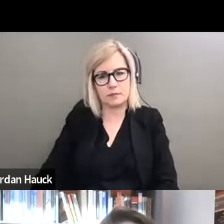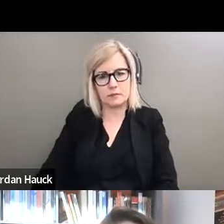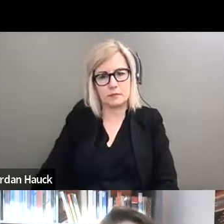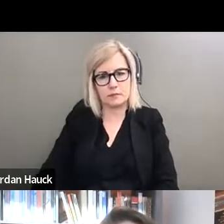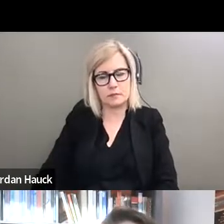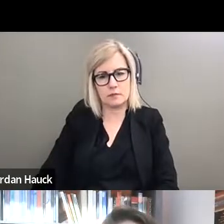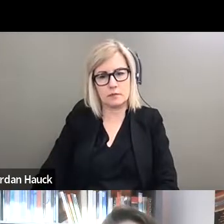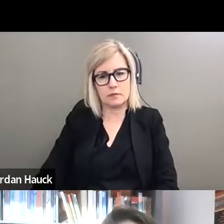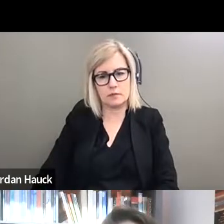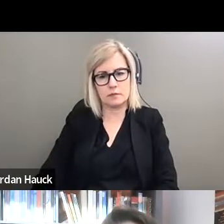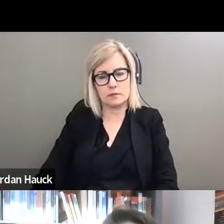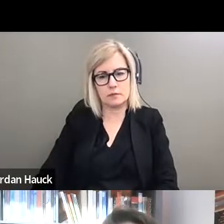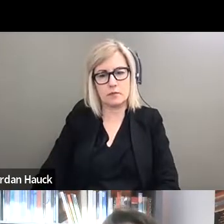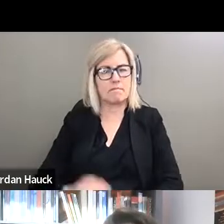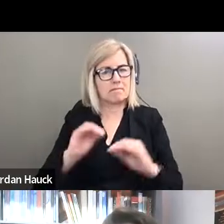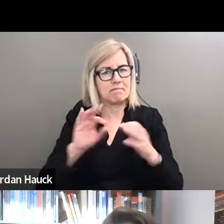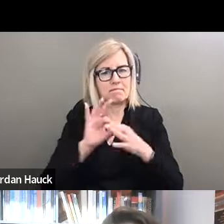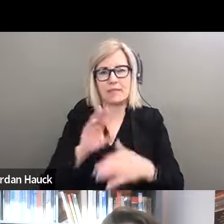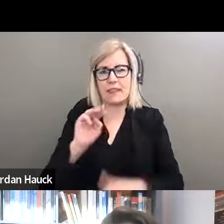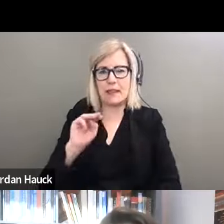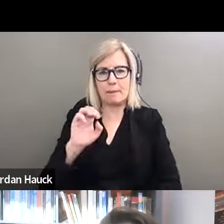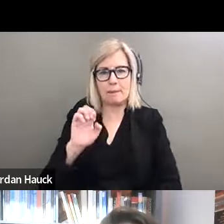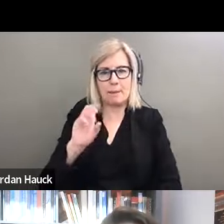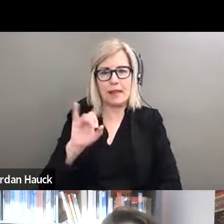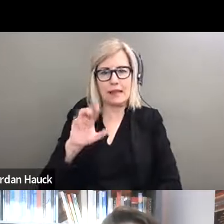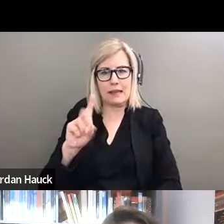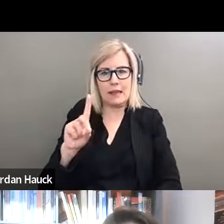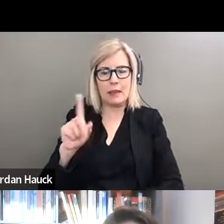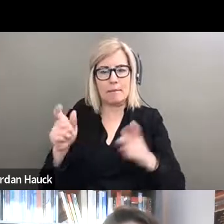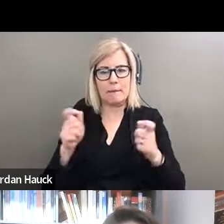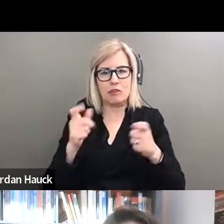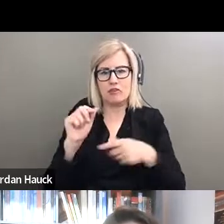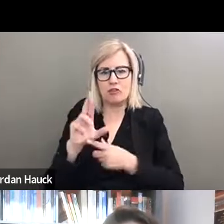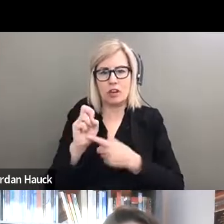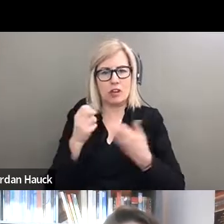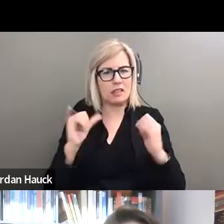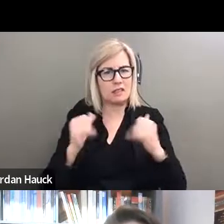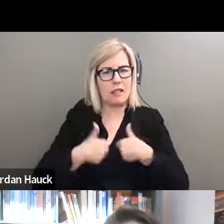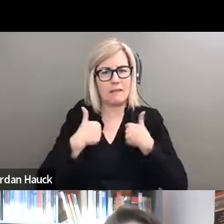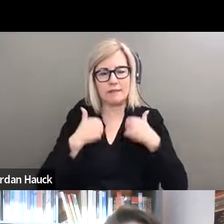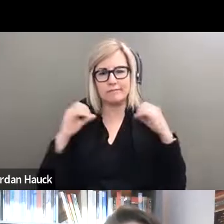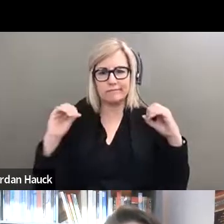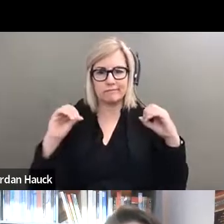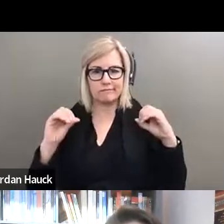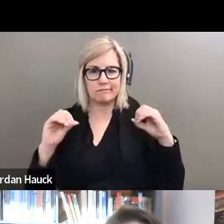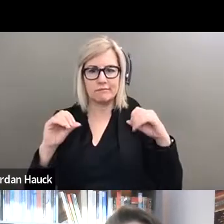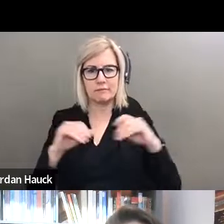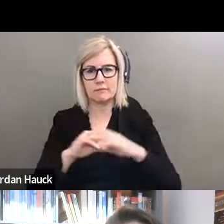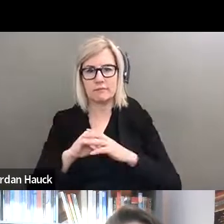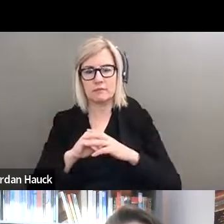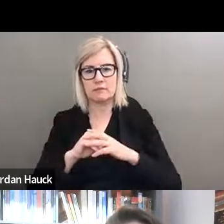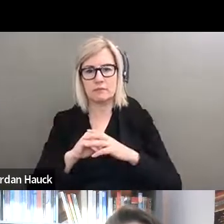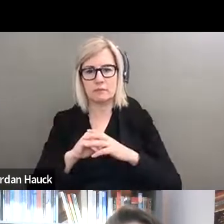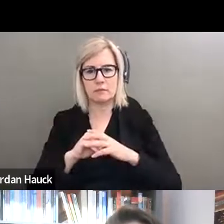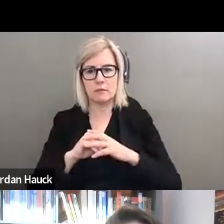There's nothing related to Medicaid managed care that is still alive, other than